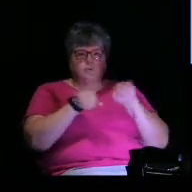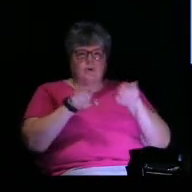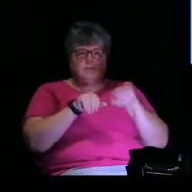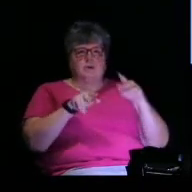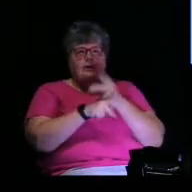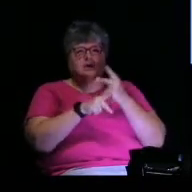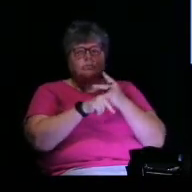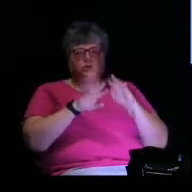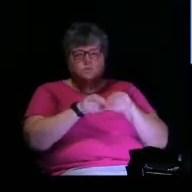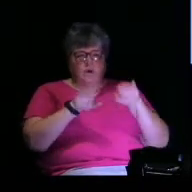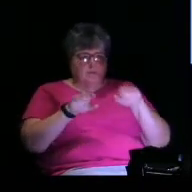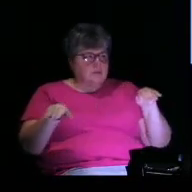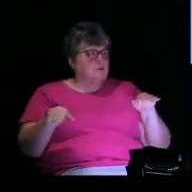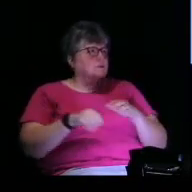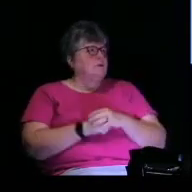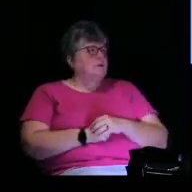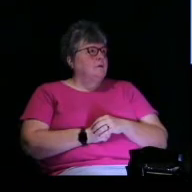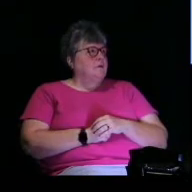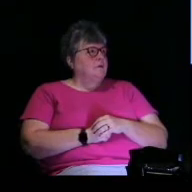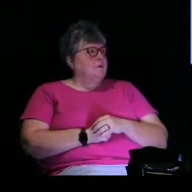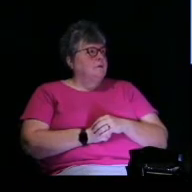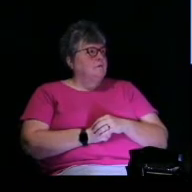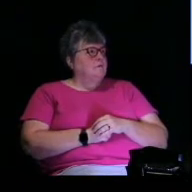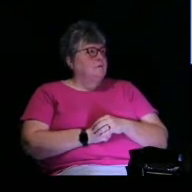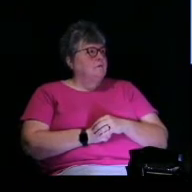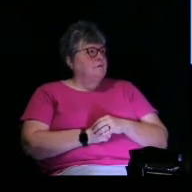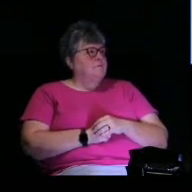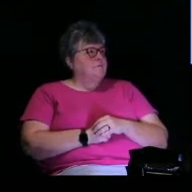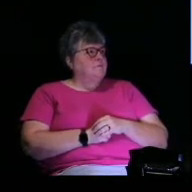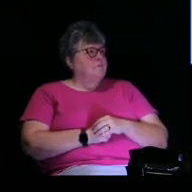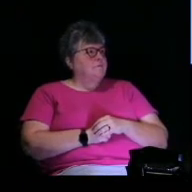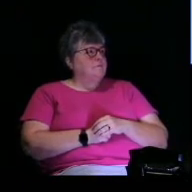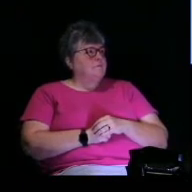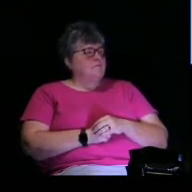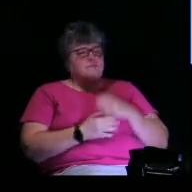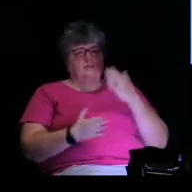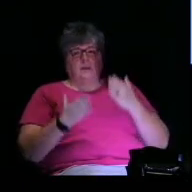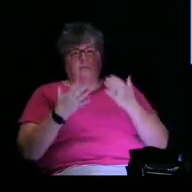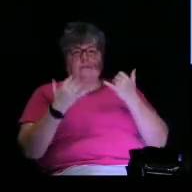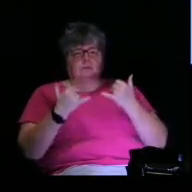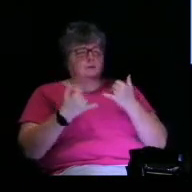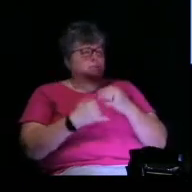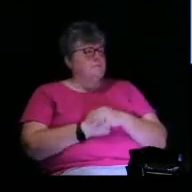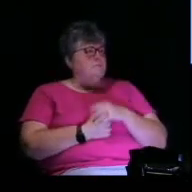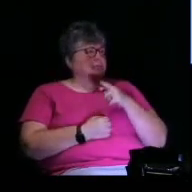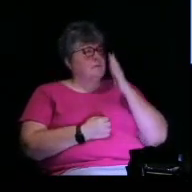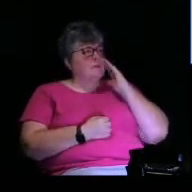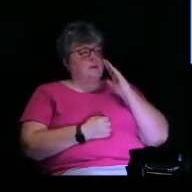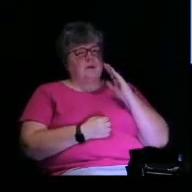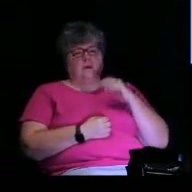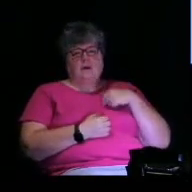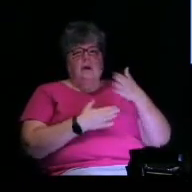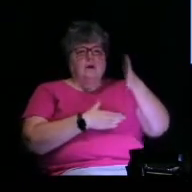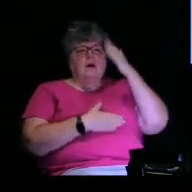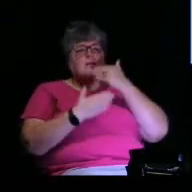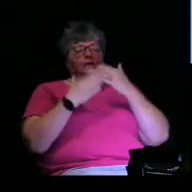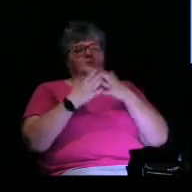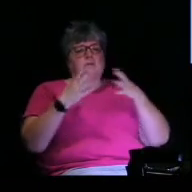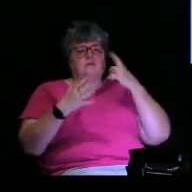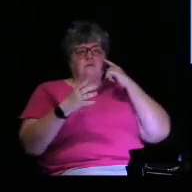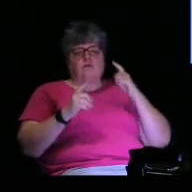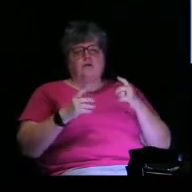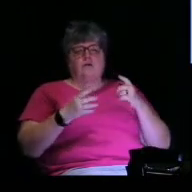Keep swimming, all right? In just the right time, maybe even today, he'll rescue you. God, thank you so much for delivering us. Thank